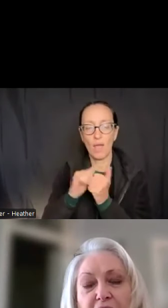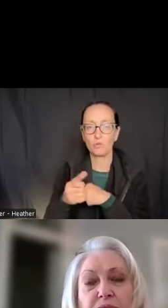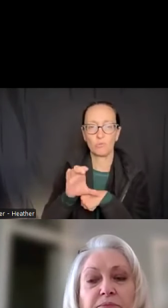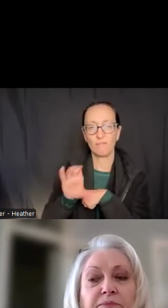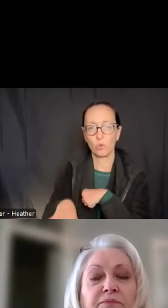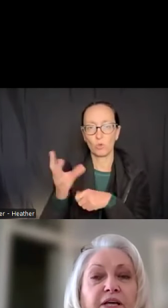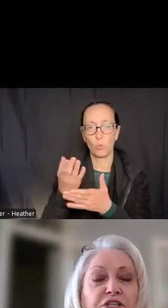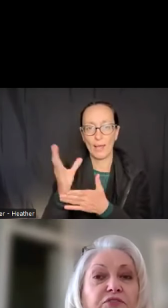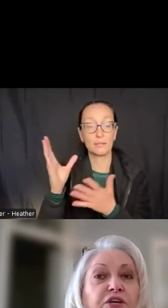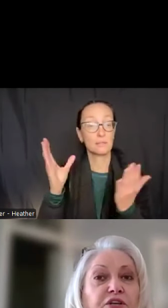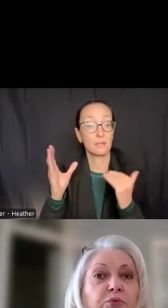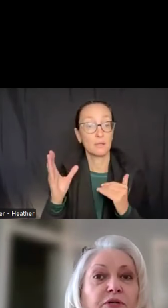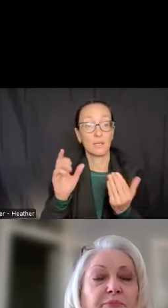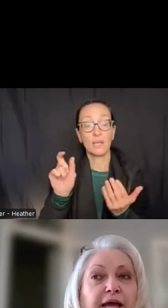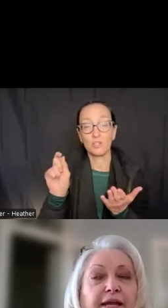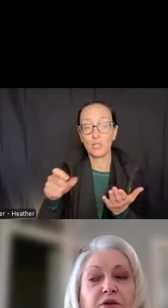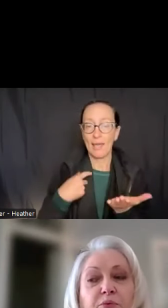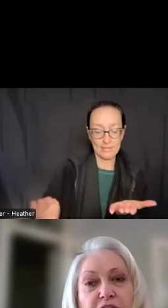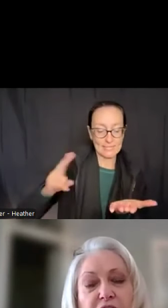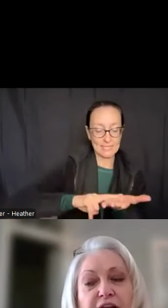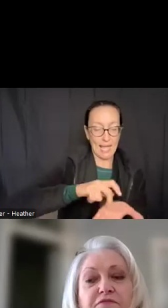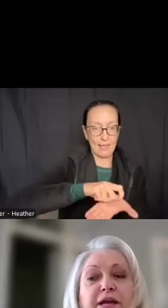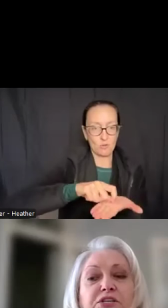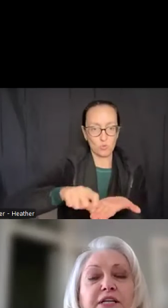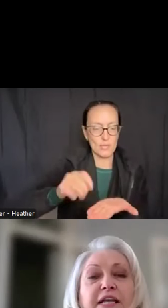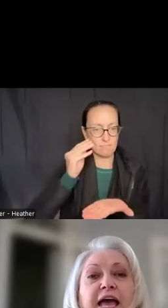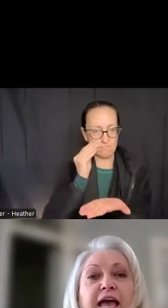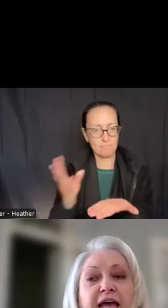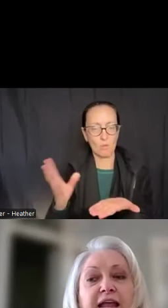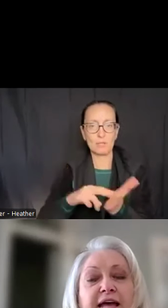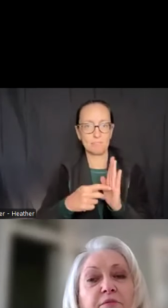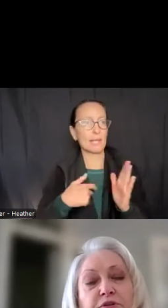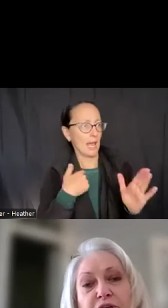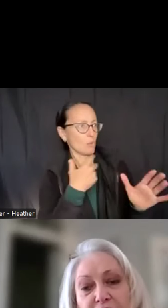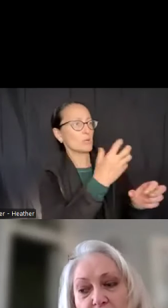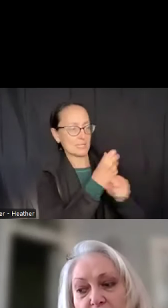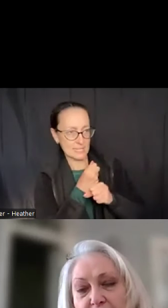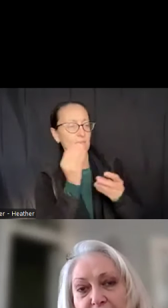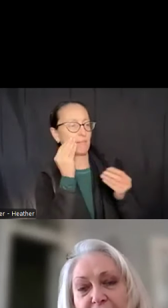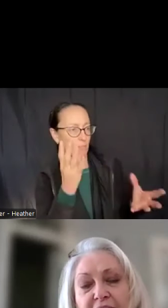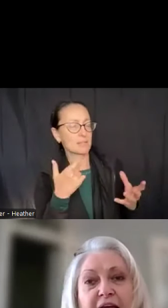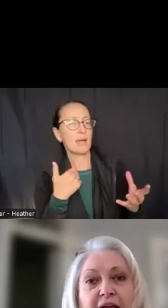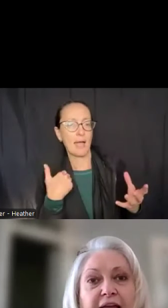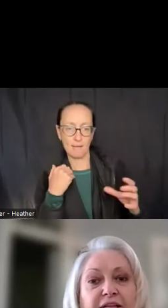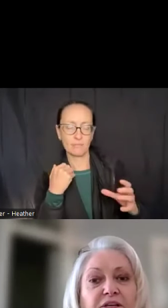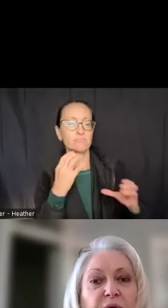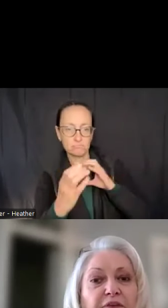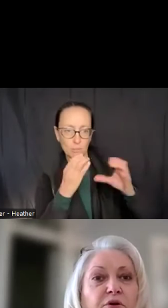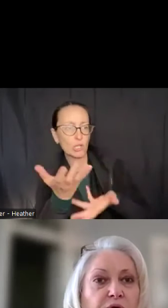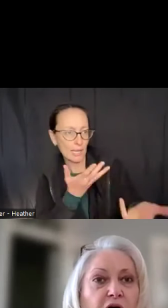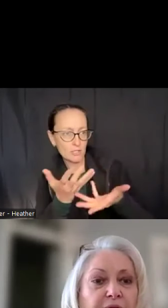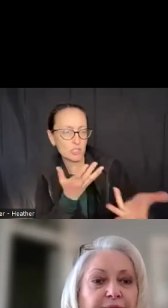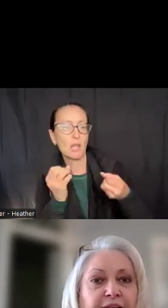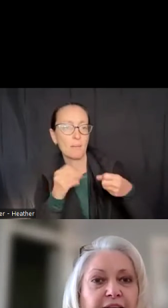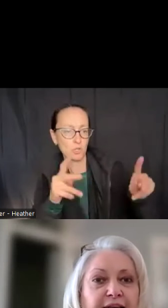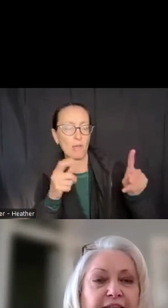your file that shows that you were explained, that you were given all that information and had an opportunity to talk about it, and you have